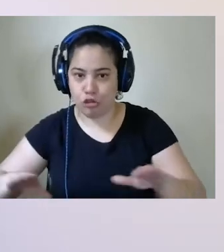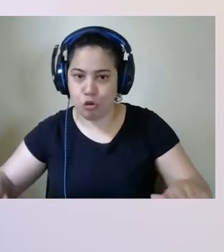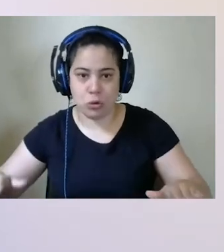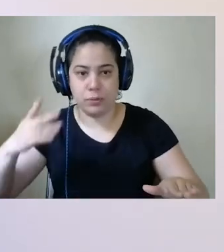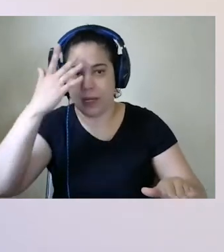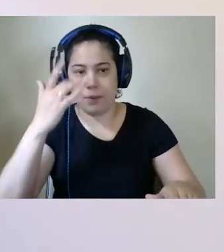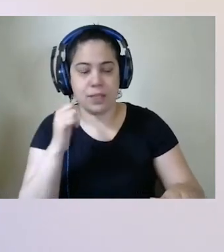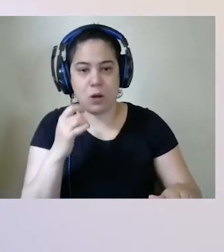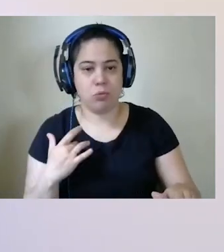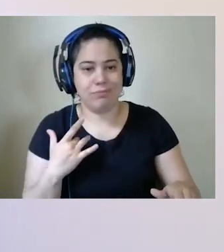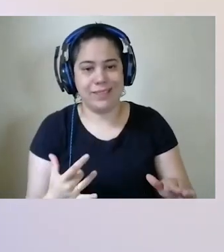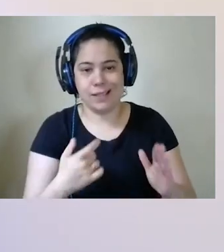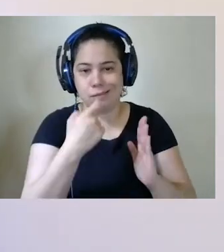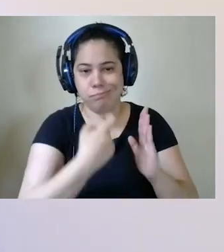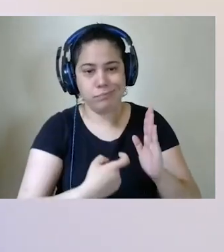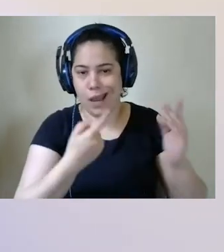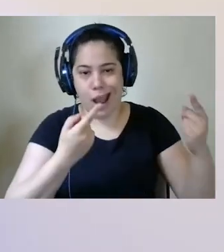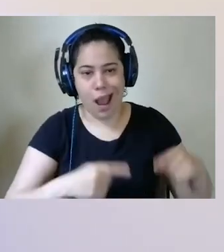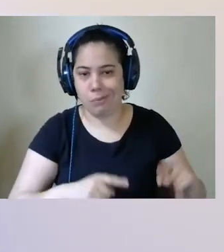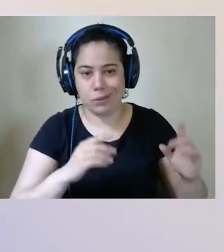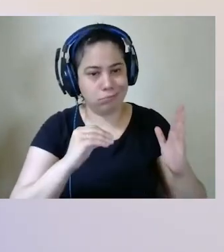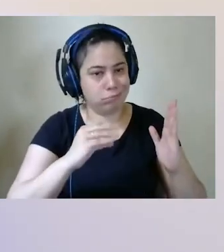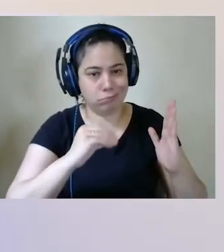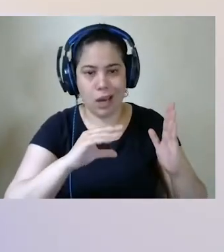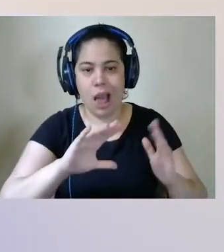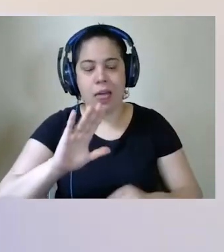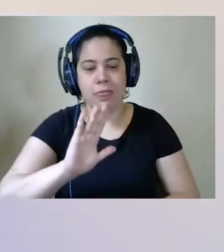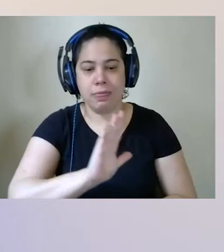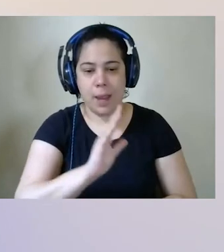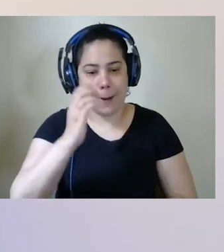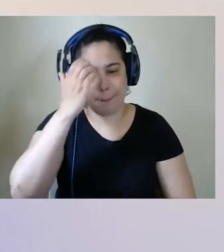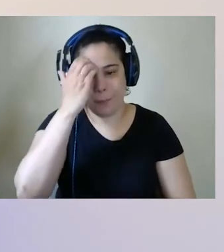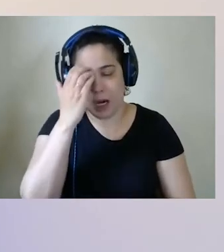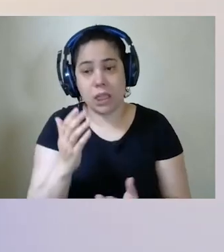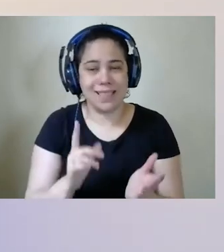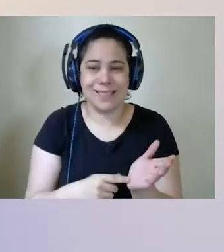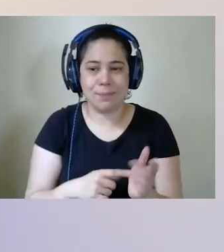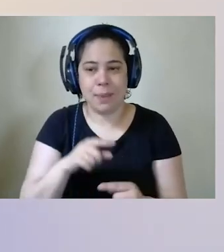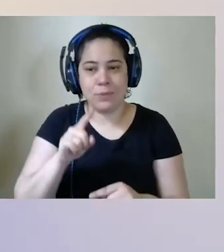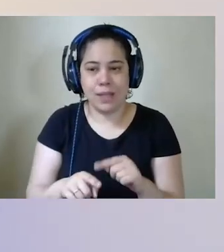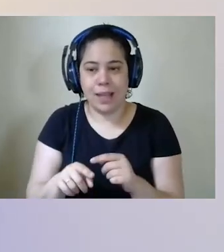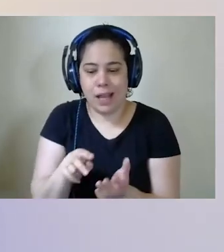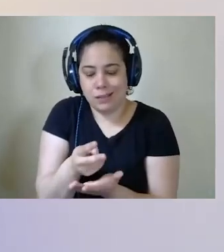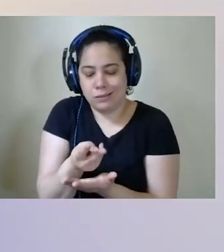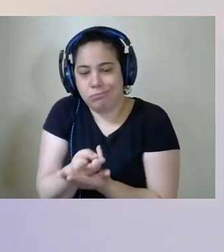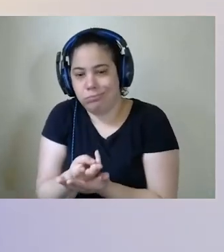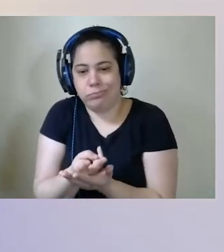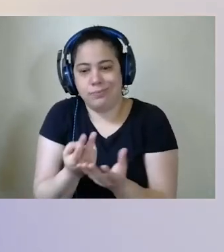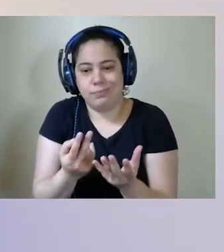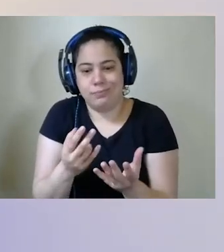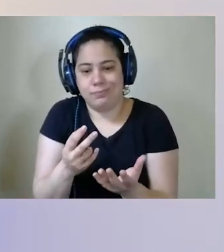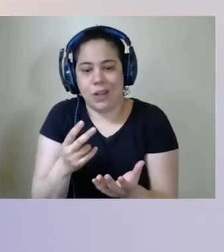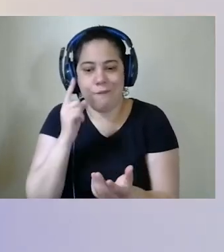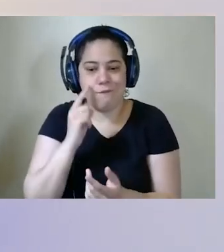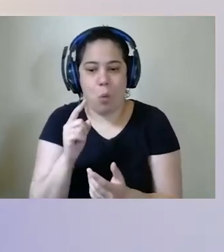not typically scanned or in many cases scannable. But these are effects